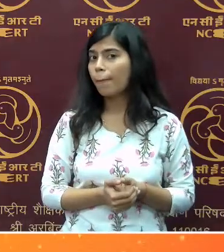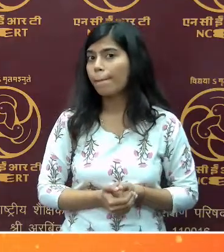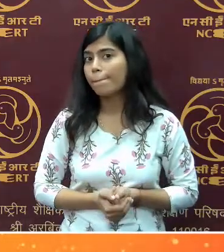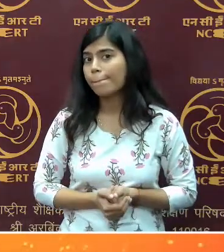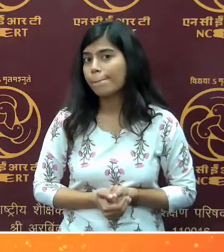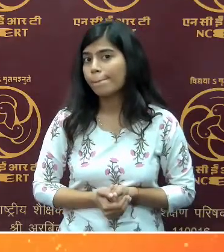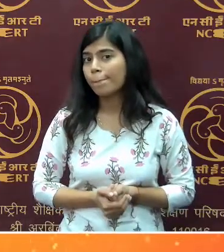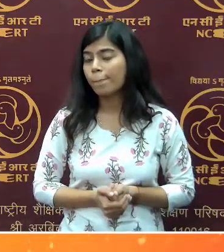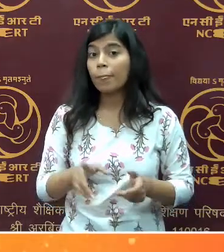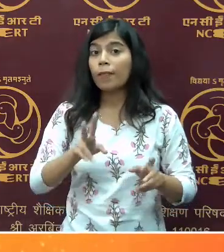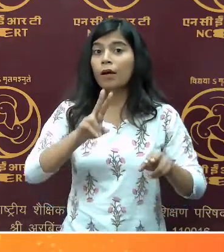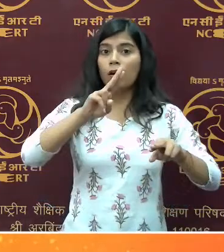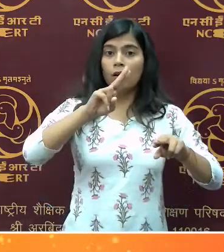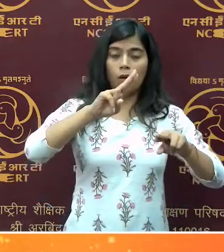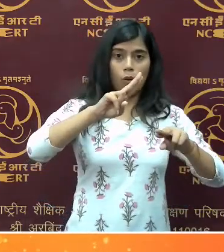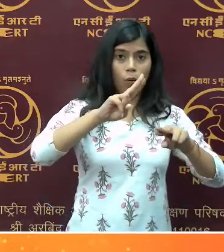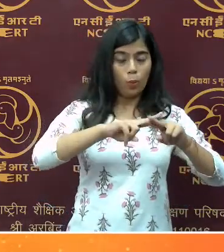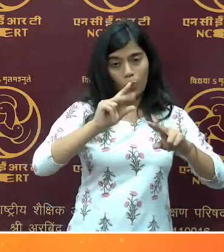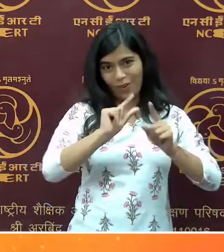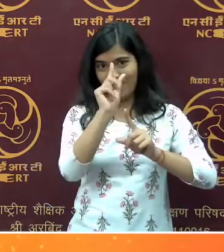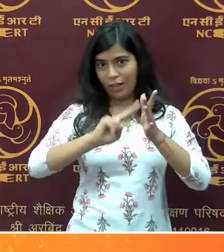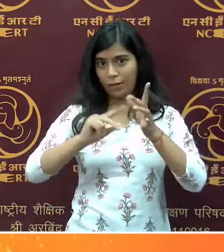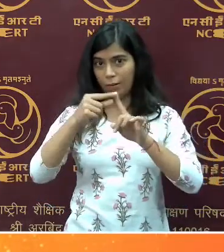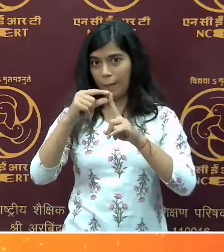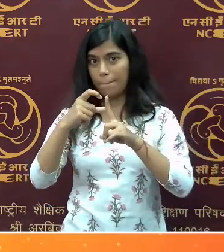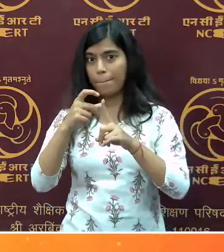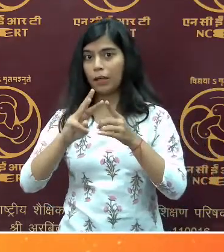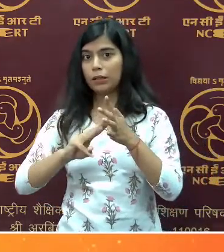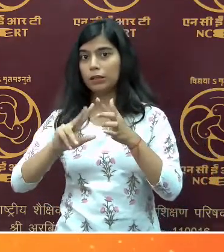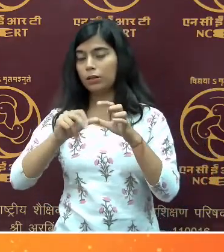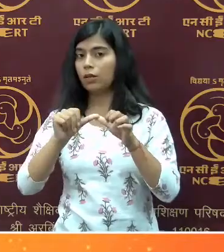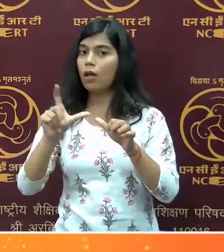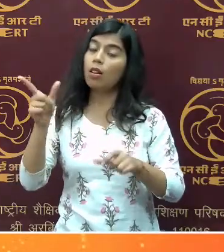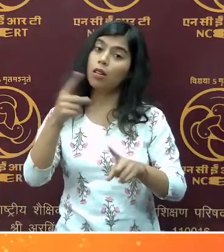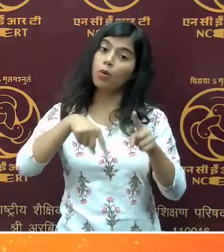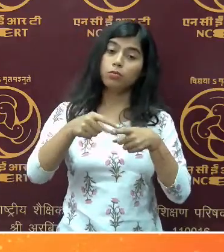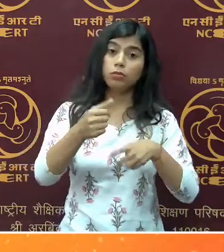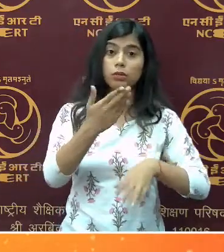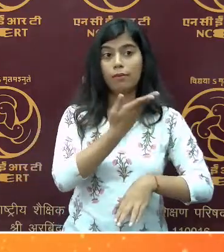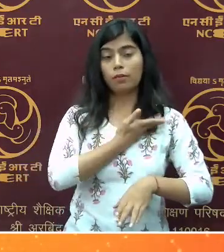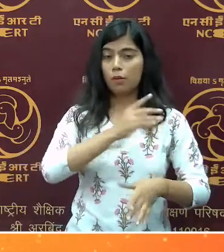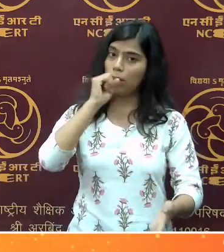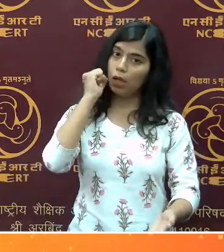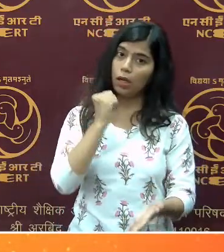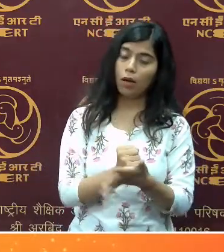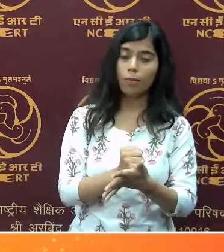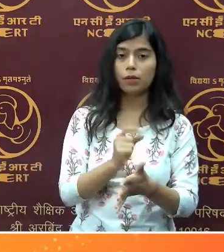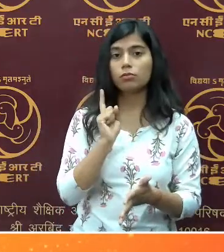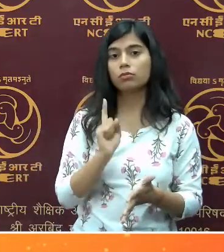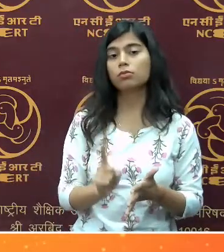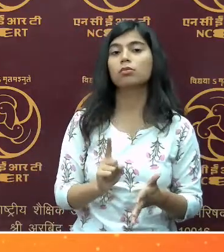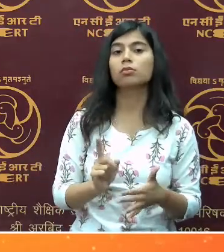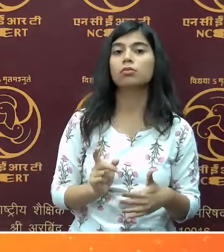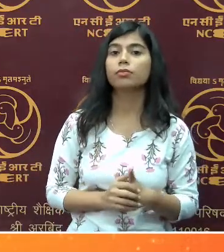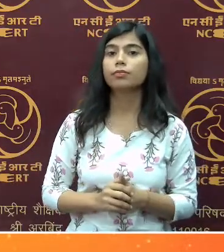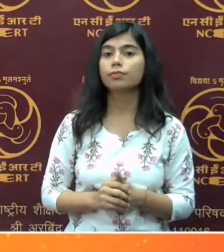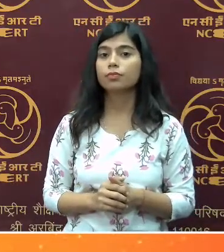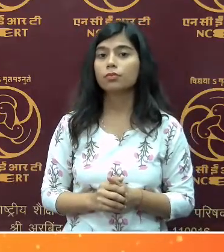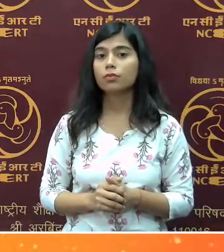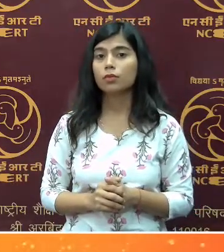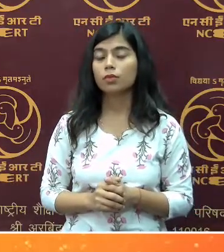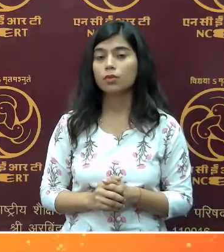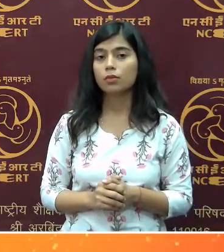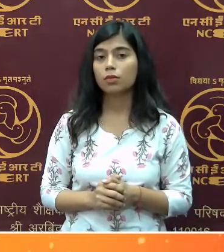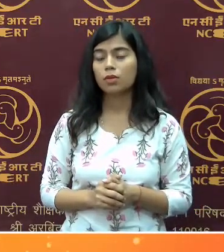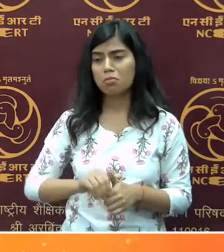are mandatory, it is compulsory for the state to ensure that every person enjoys their fundamental right, and fundamental right